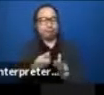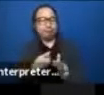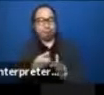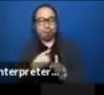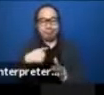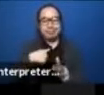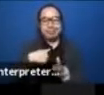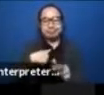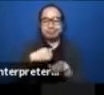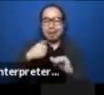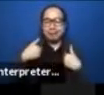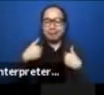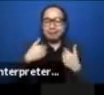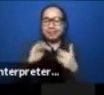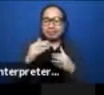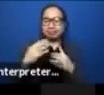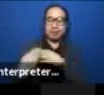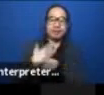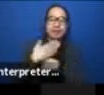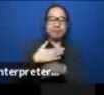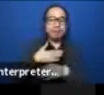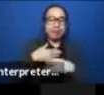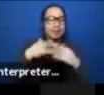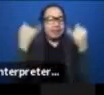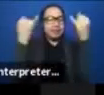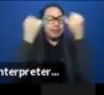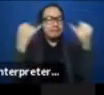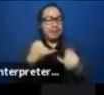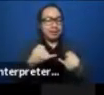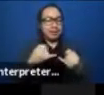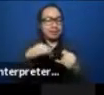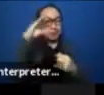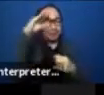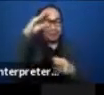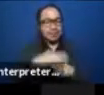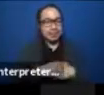very major and very common pattern amongst men is to